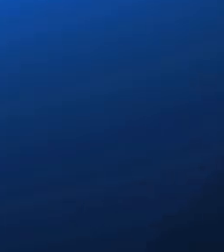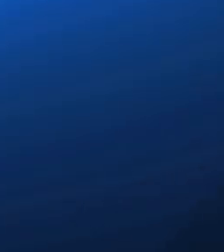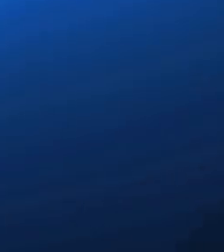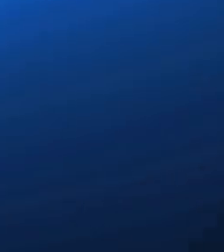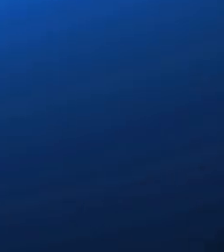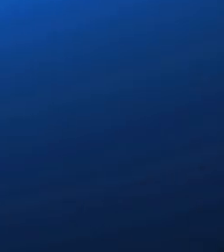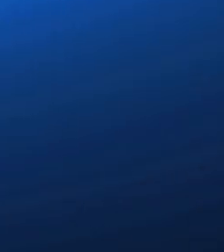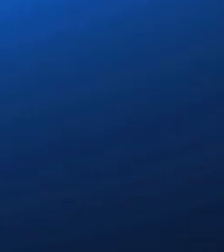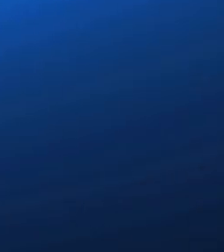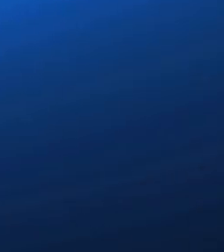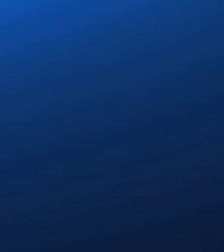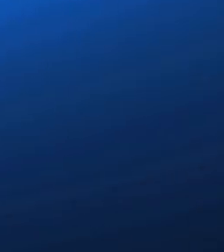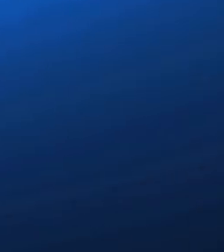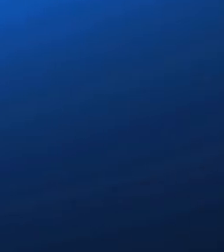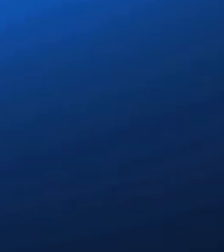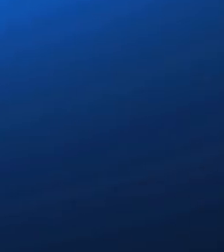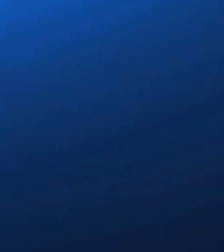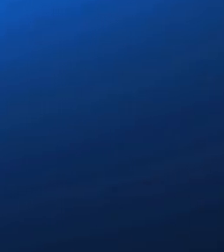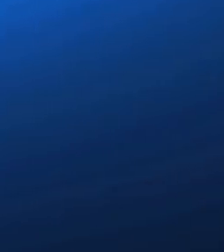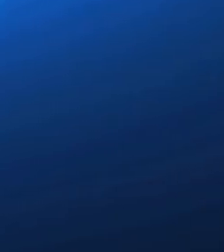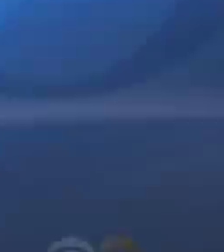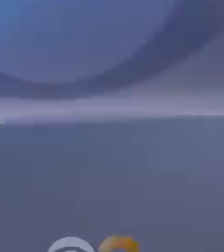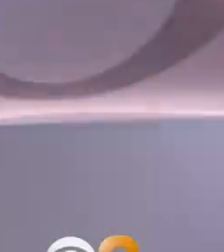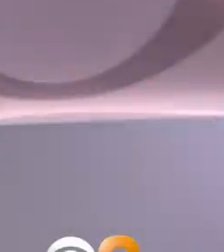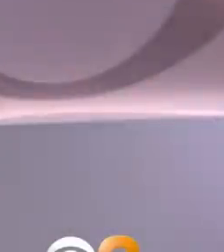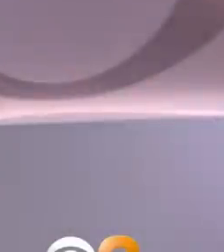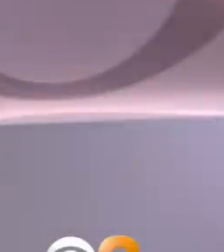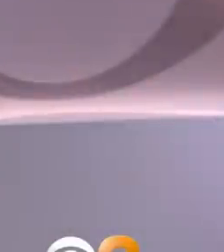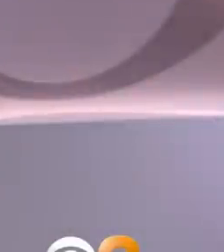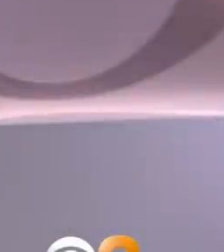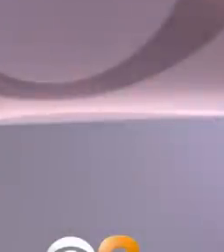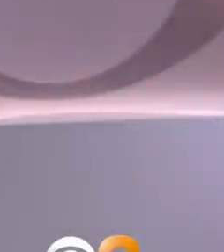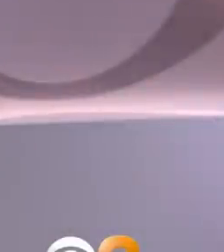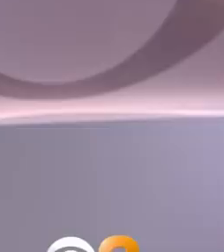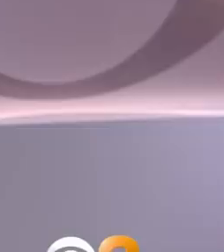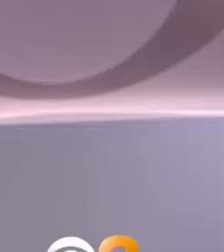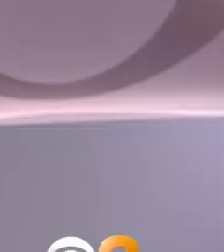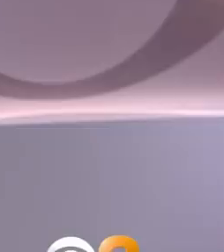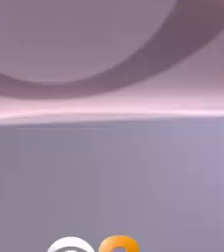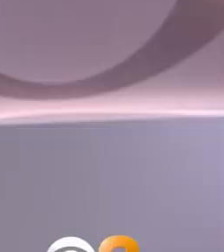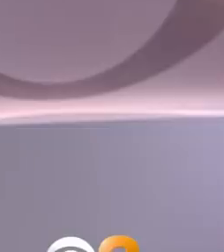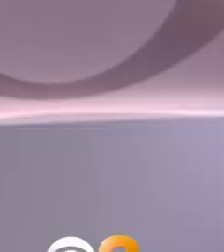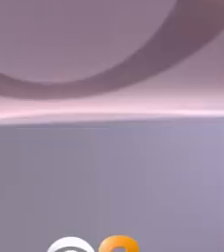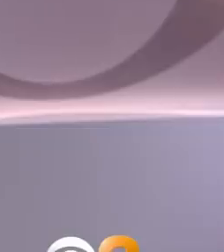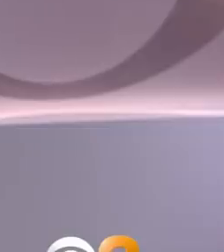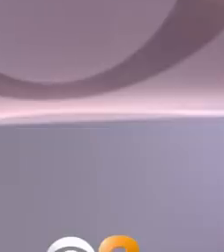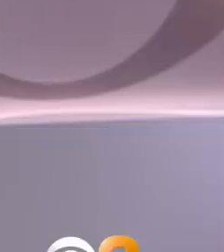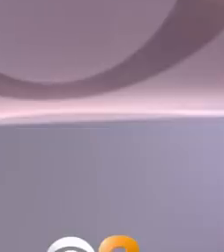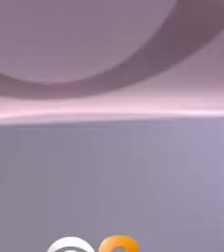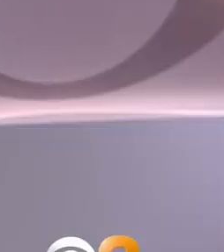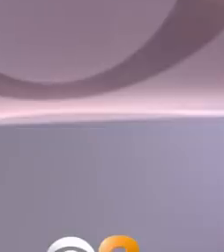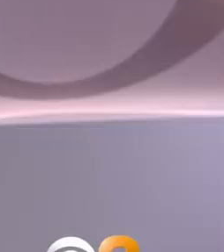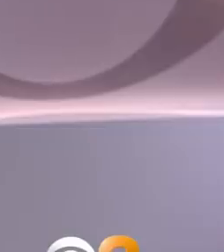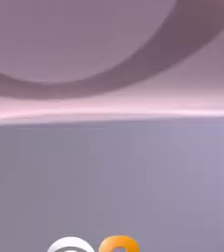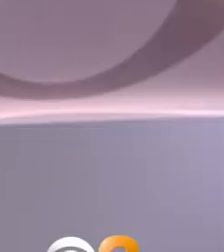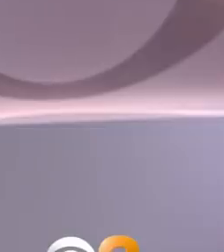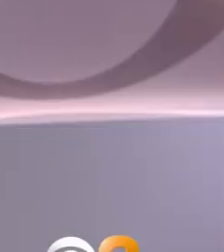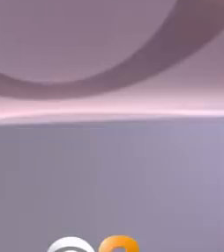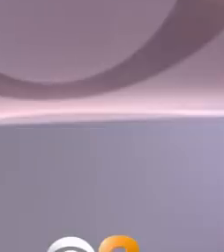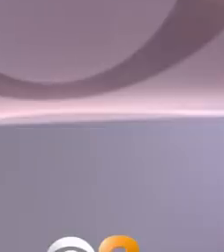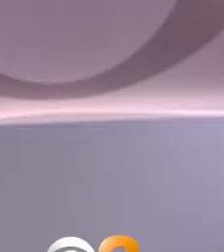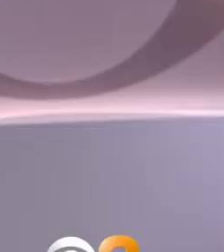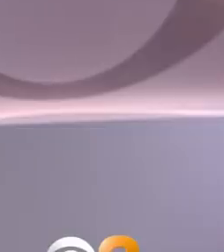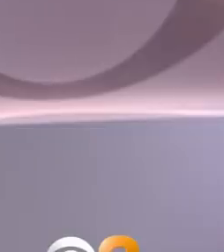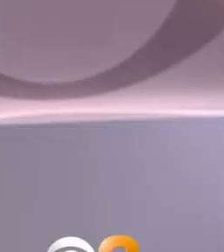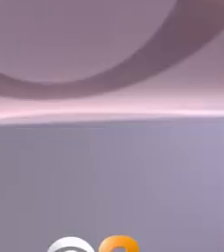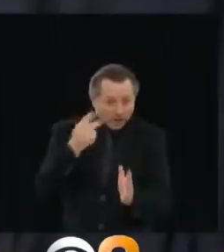From CBS 2 News, this is a special report. Governor Cuomo is giving an update on the coronavirus pandemic in New York. Let's